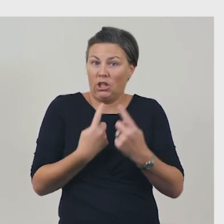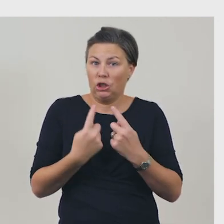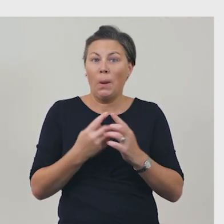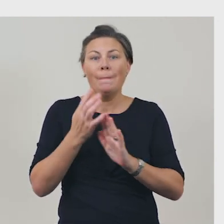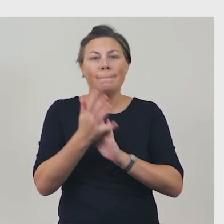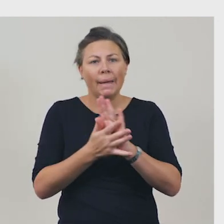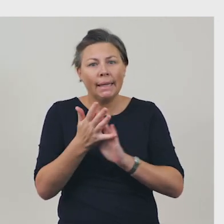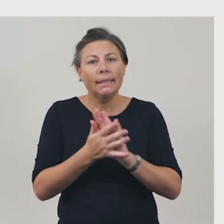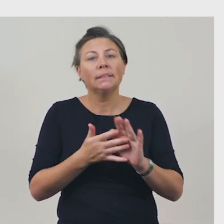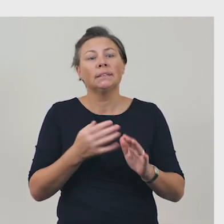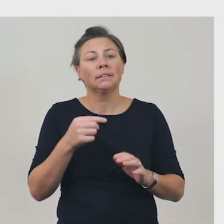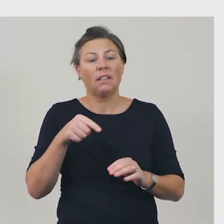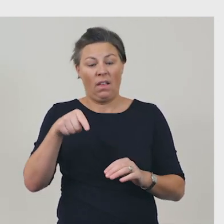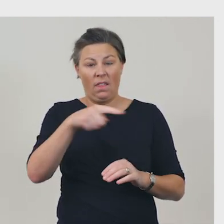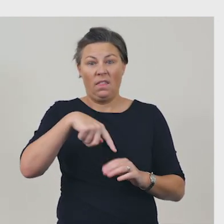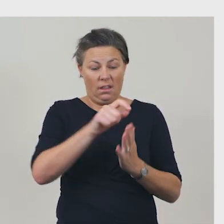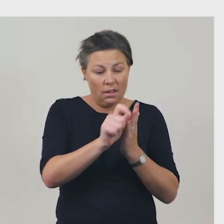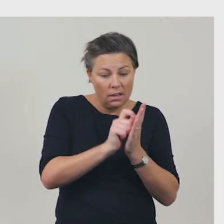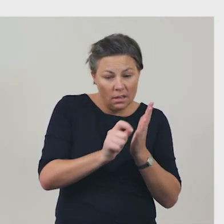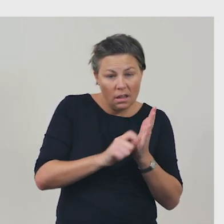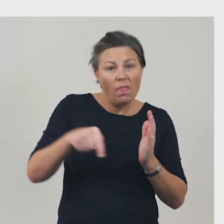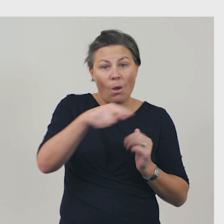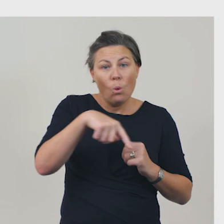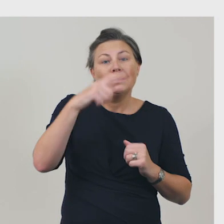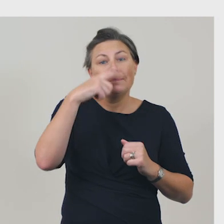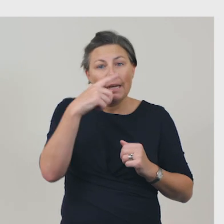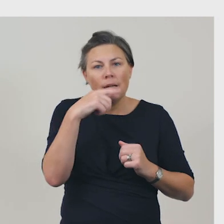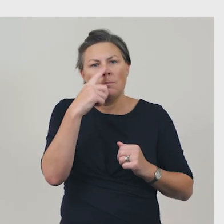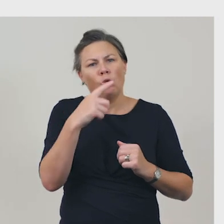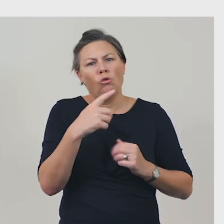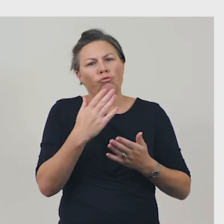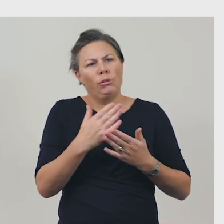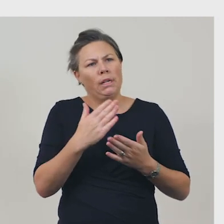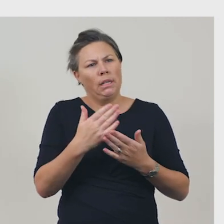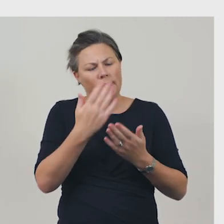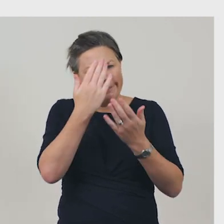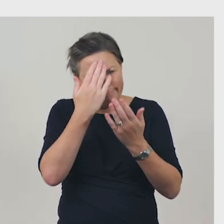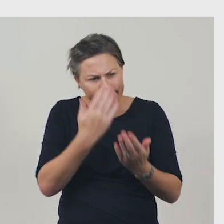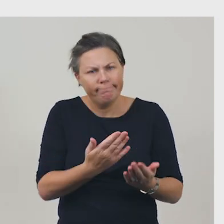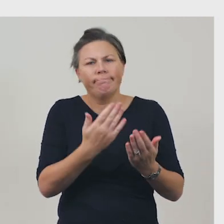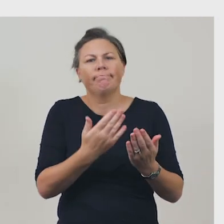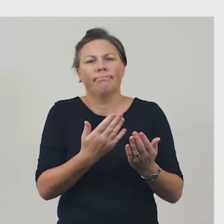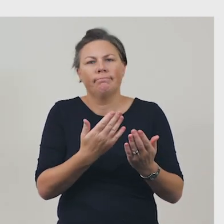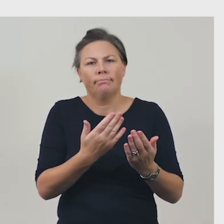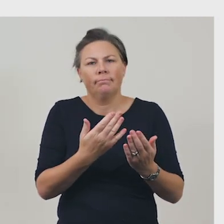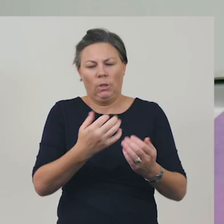the lives of Australians who died at war was a significant cultural event that was observed as a